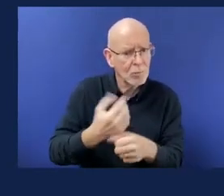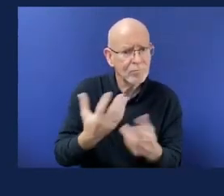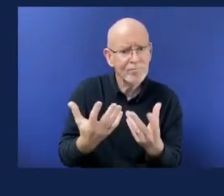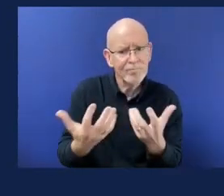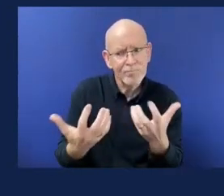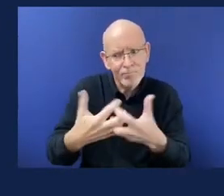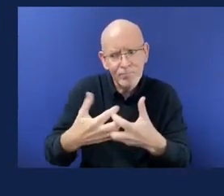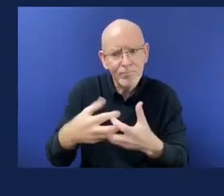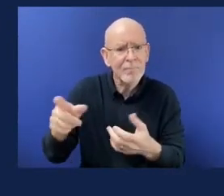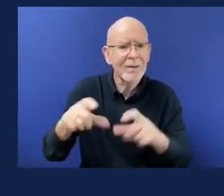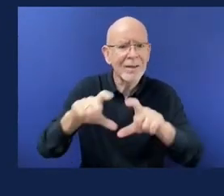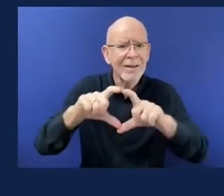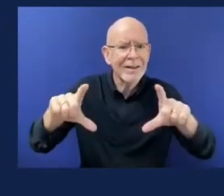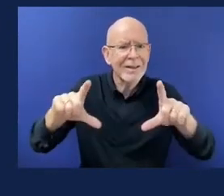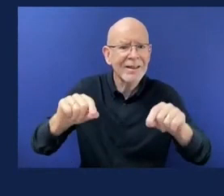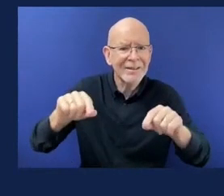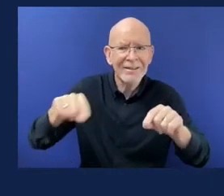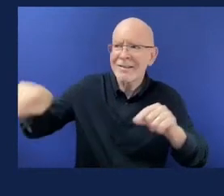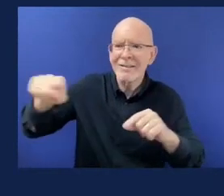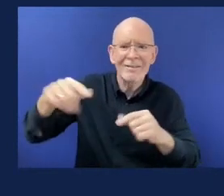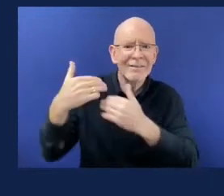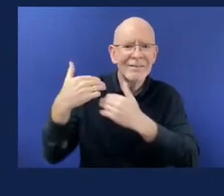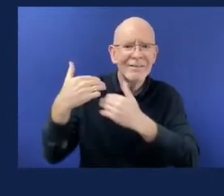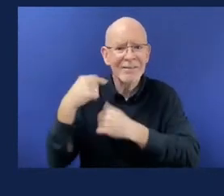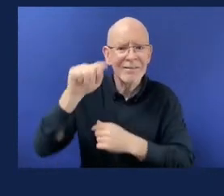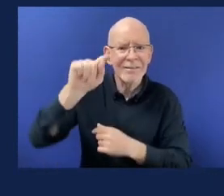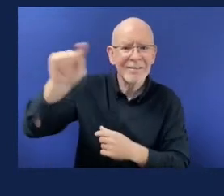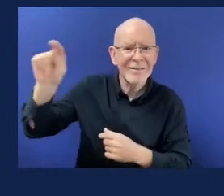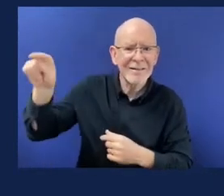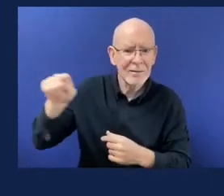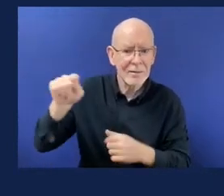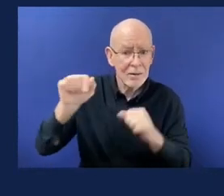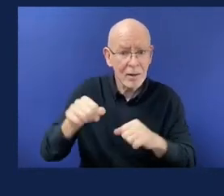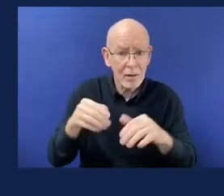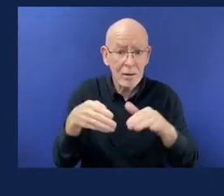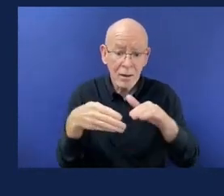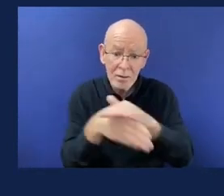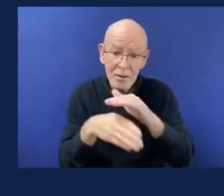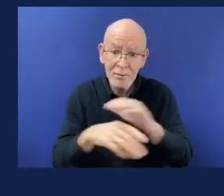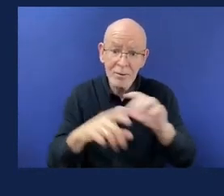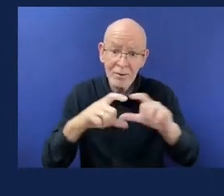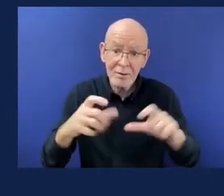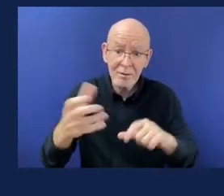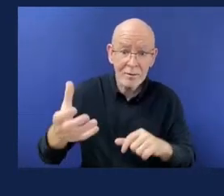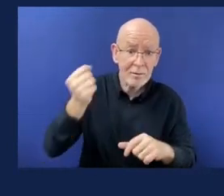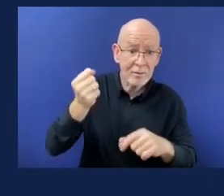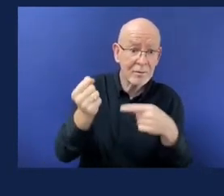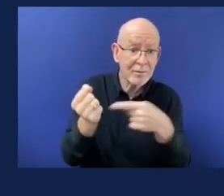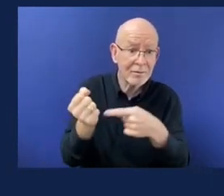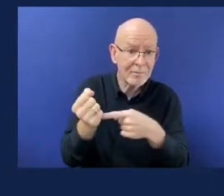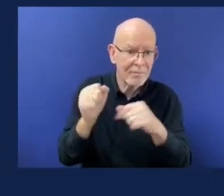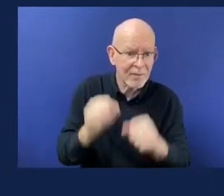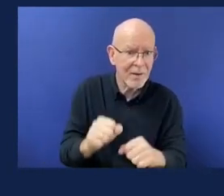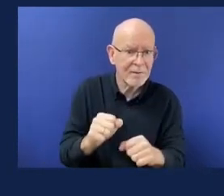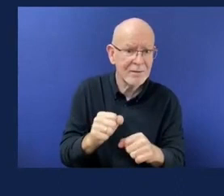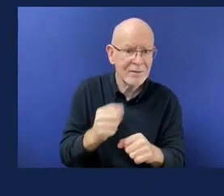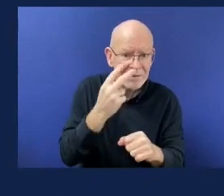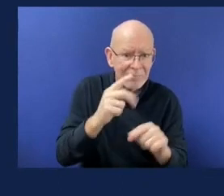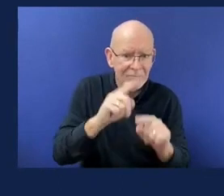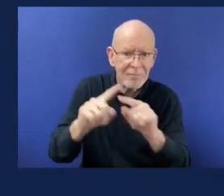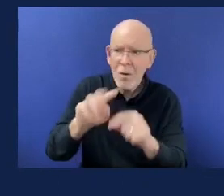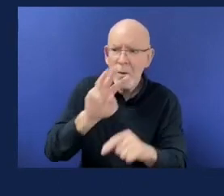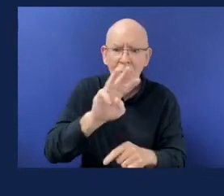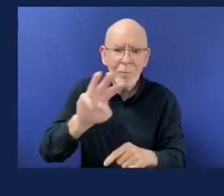the ticket sale has accessible options. They should undertake continued accessibility audits